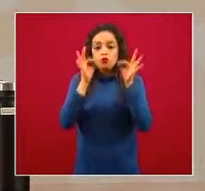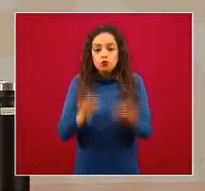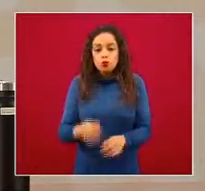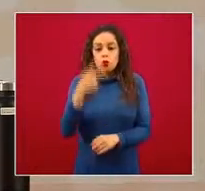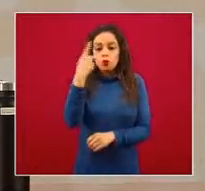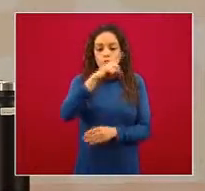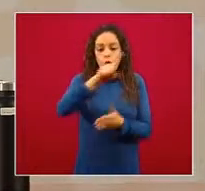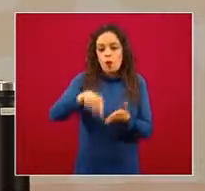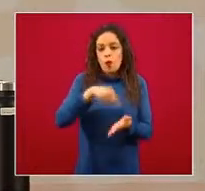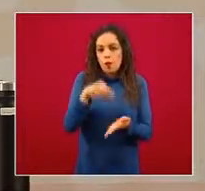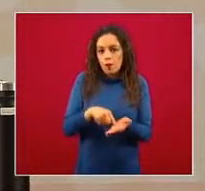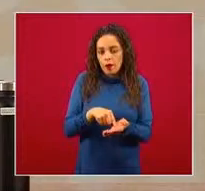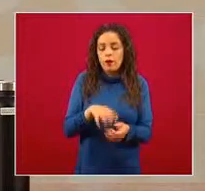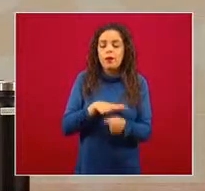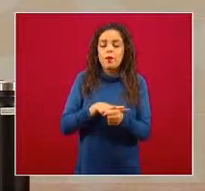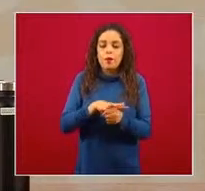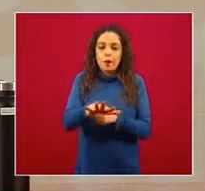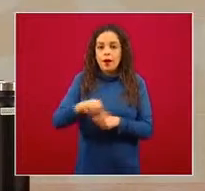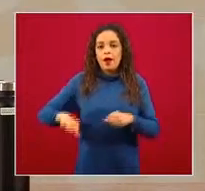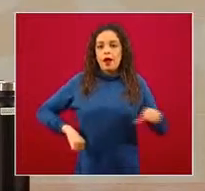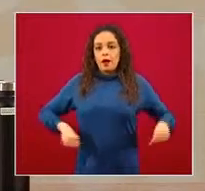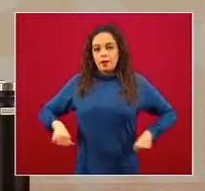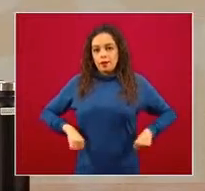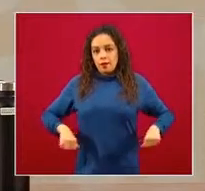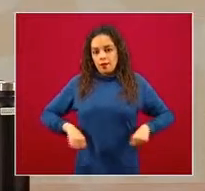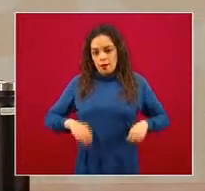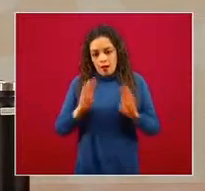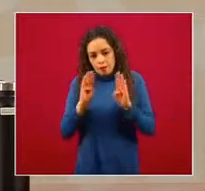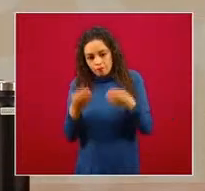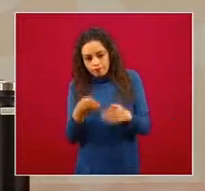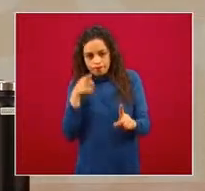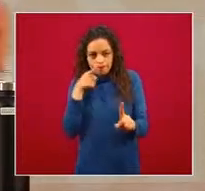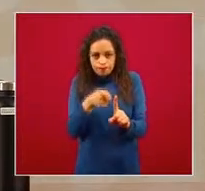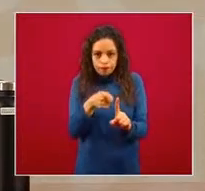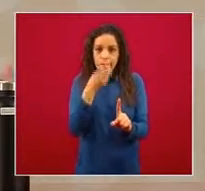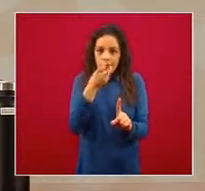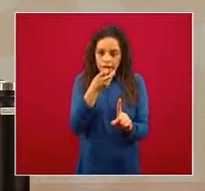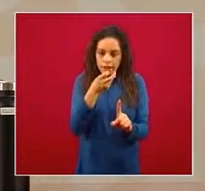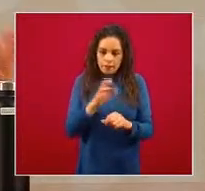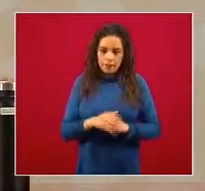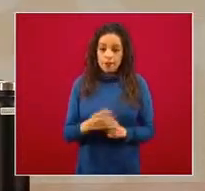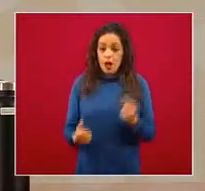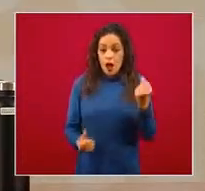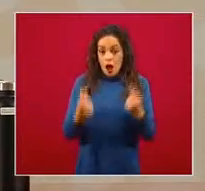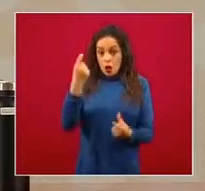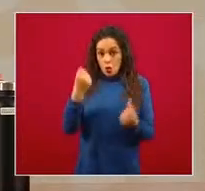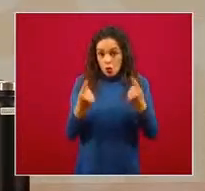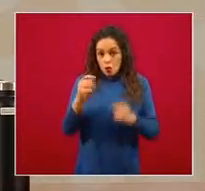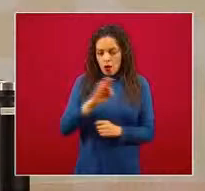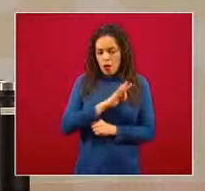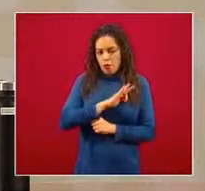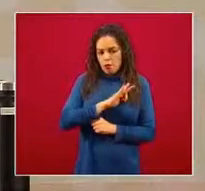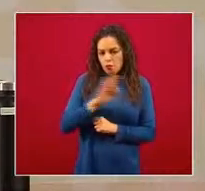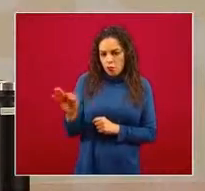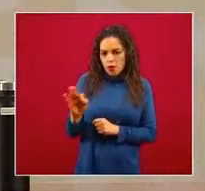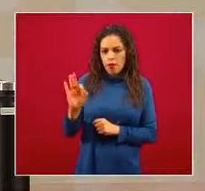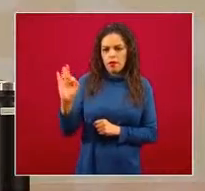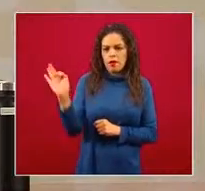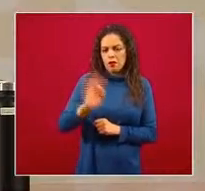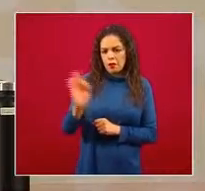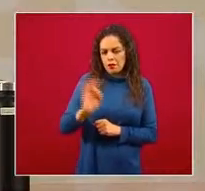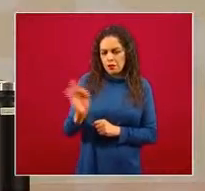own social and economic activities within their entity. And of course, they may